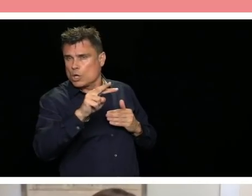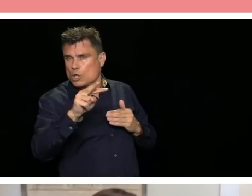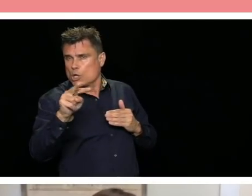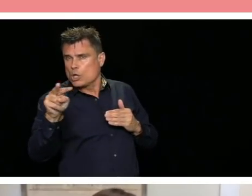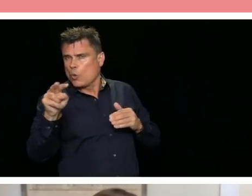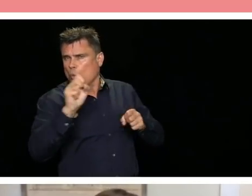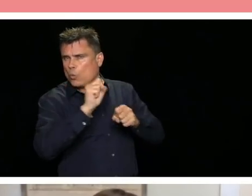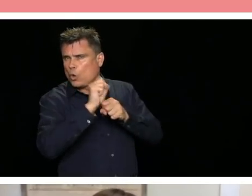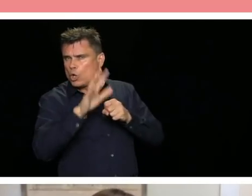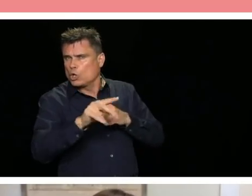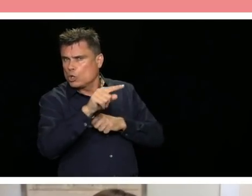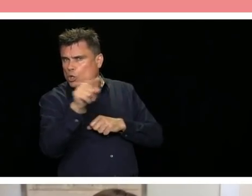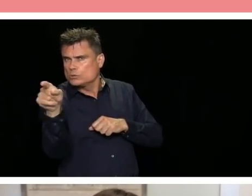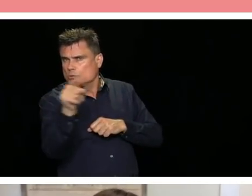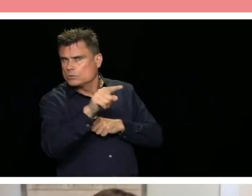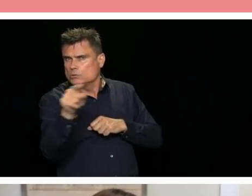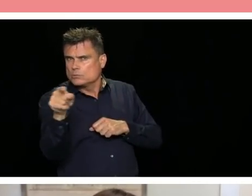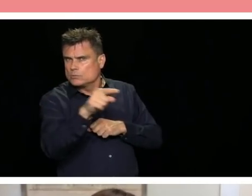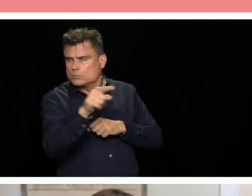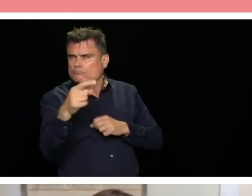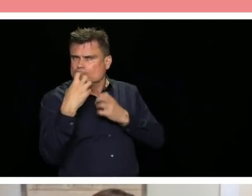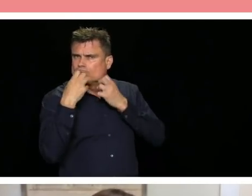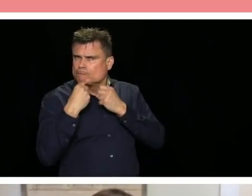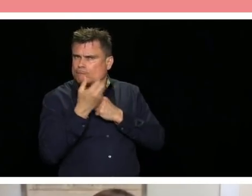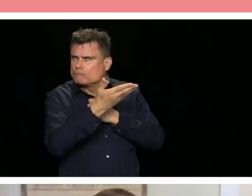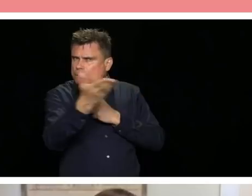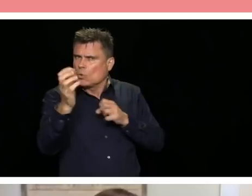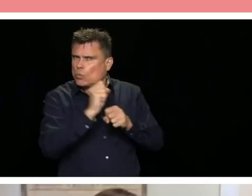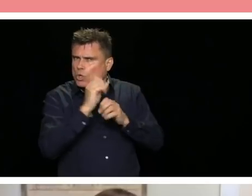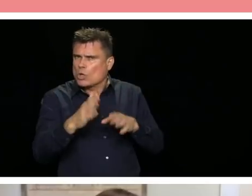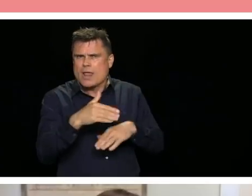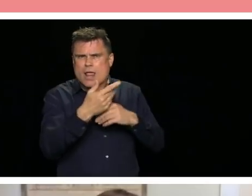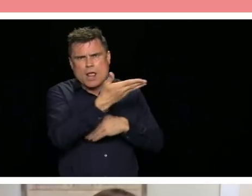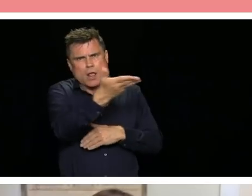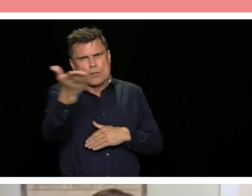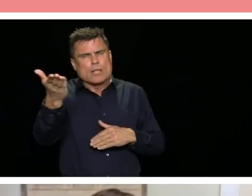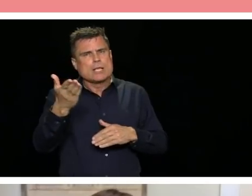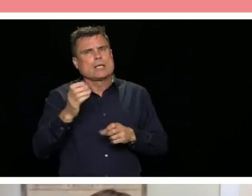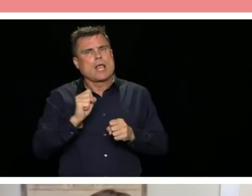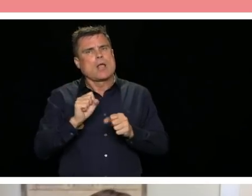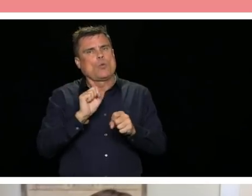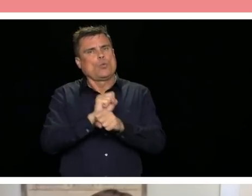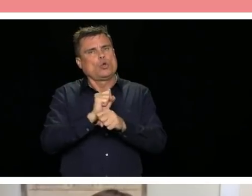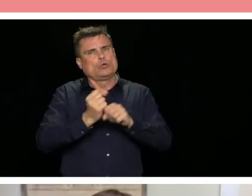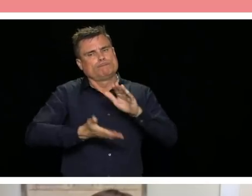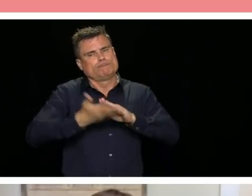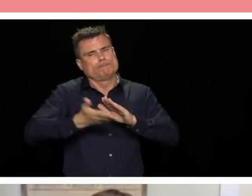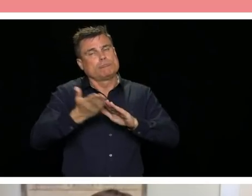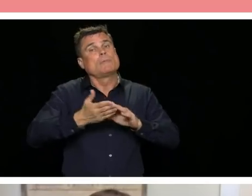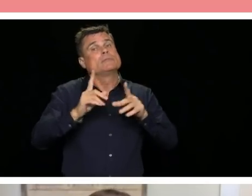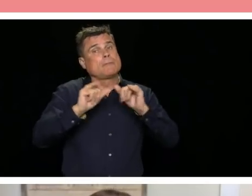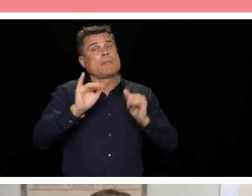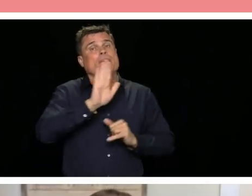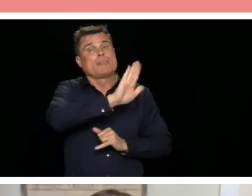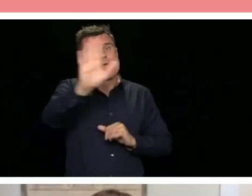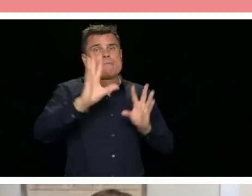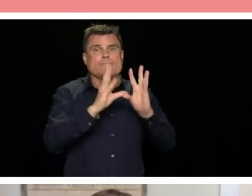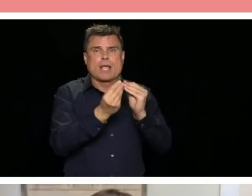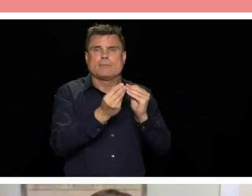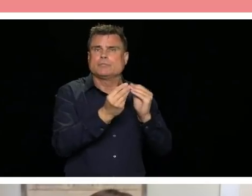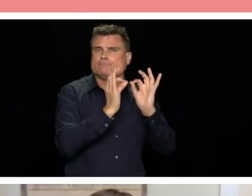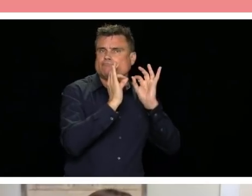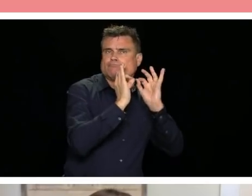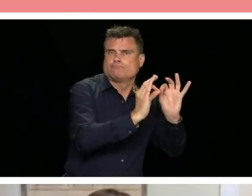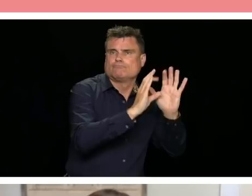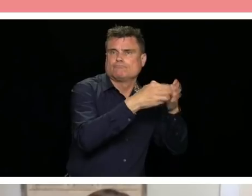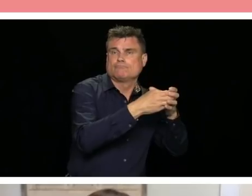needs, especially if they are, you know, having a cold symptom and not being able to go to work or send their kids to childcare. I think the paid sick leave